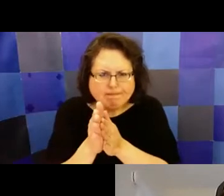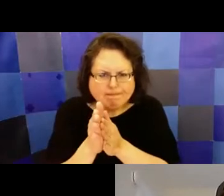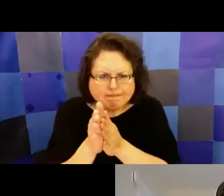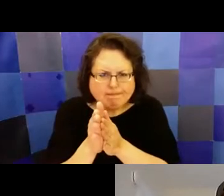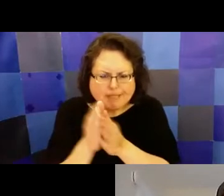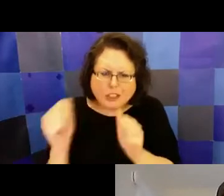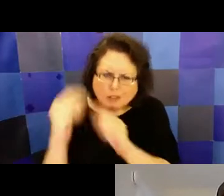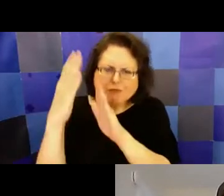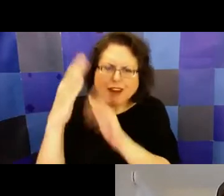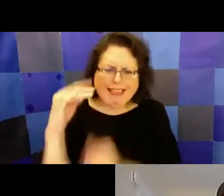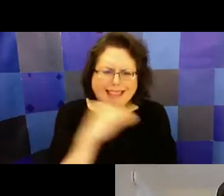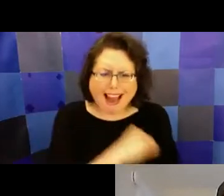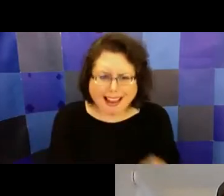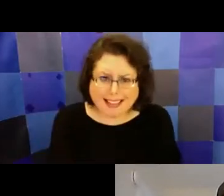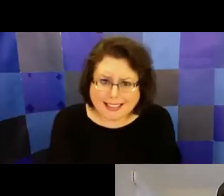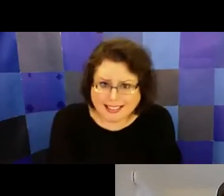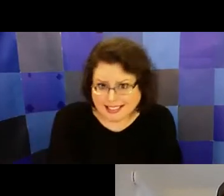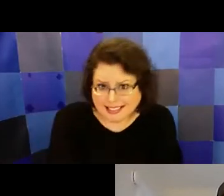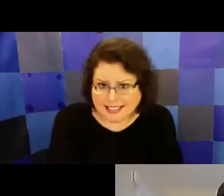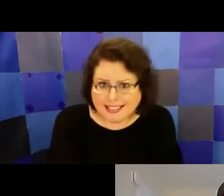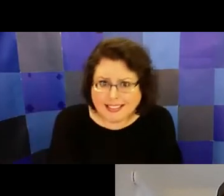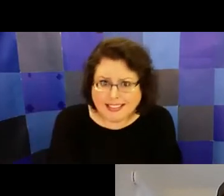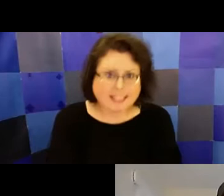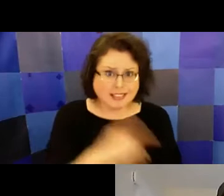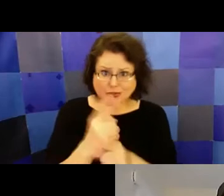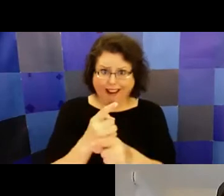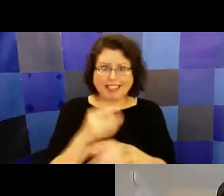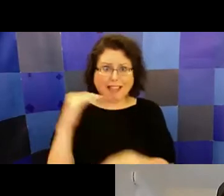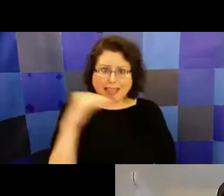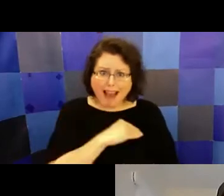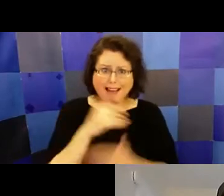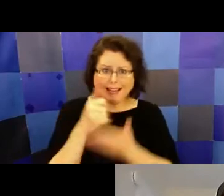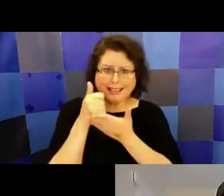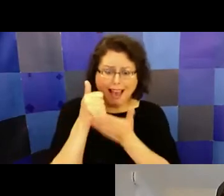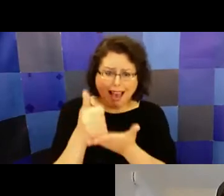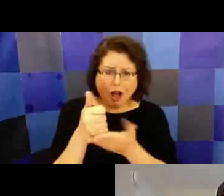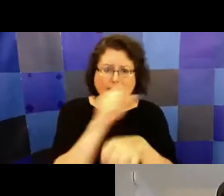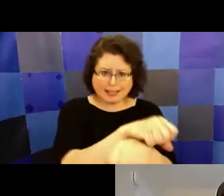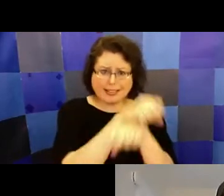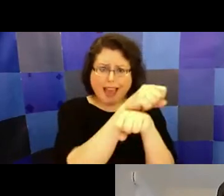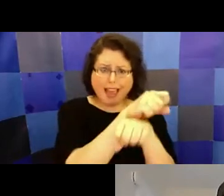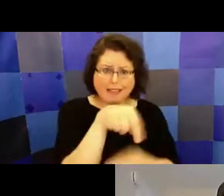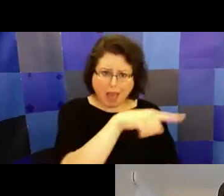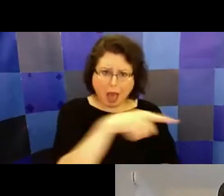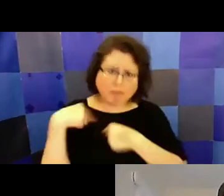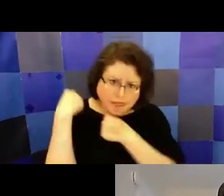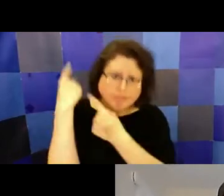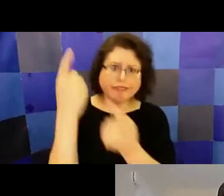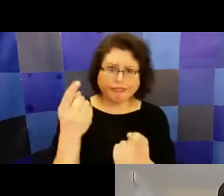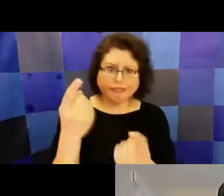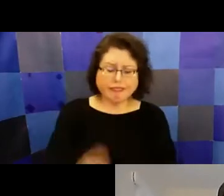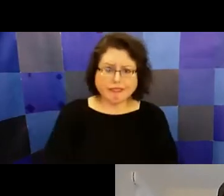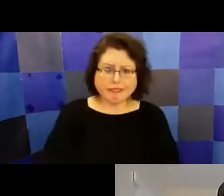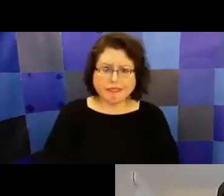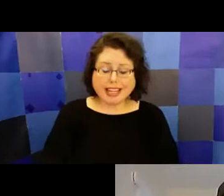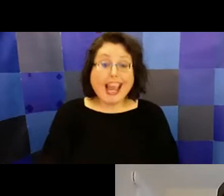the lies, right, that have helped to enslave them. In order to